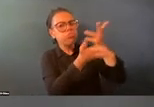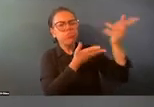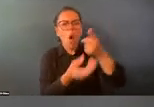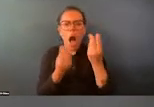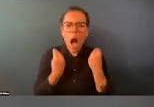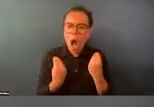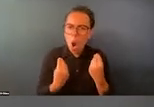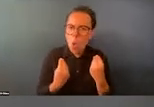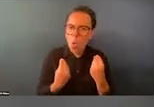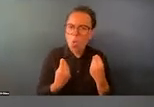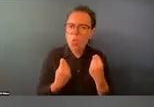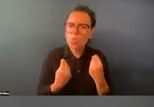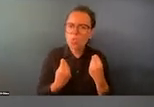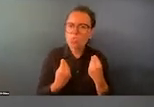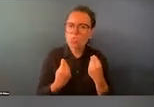have a strong